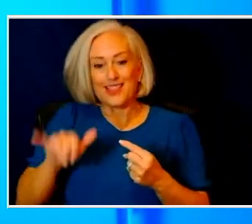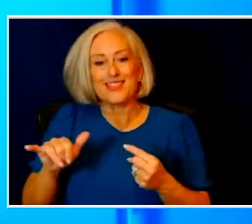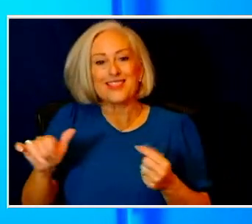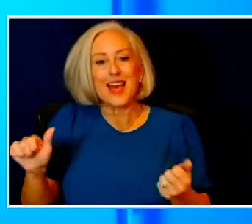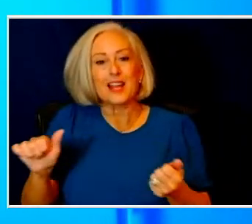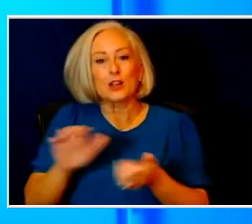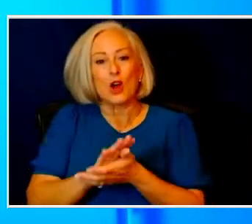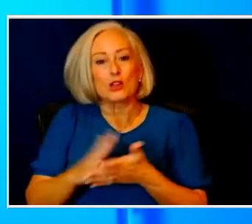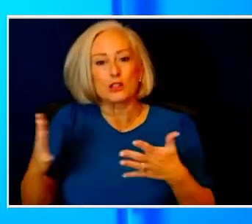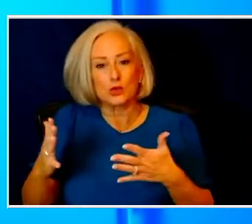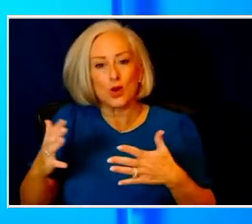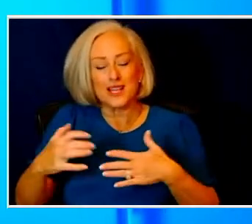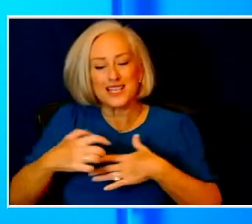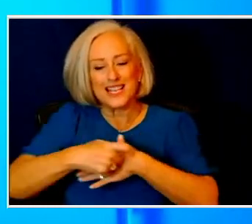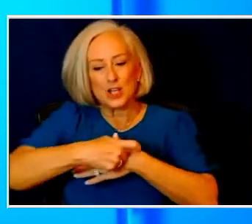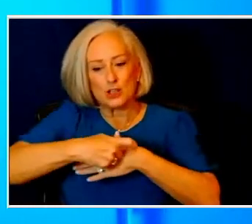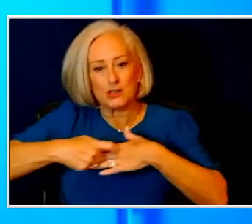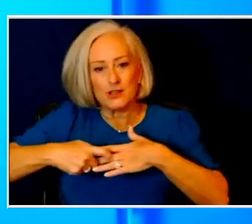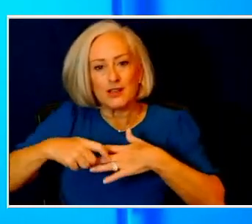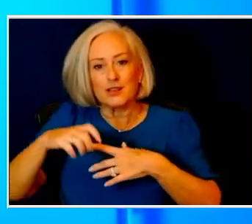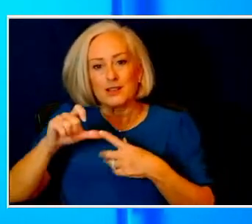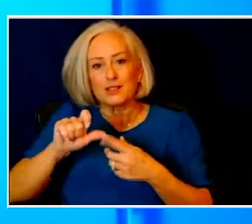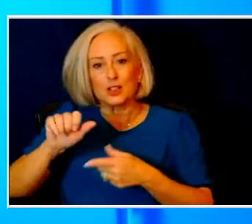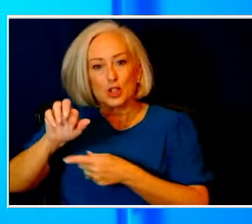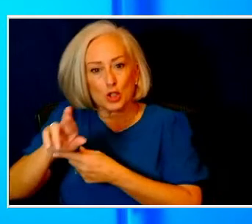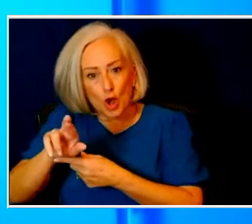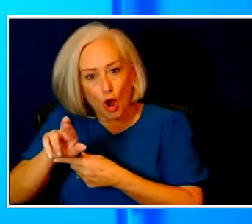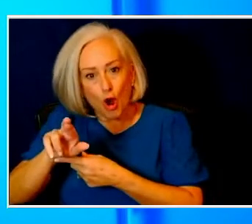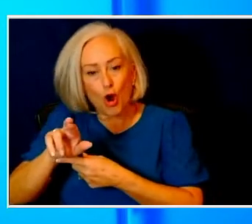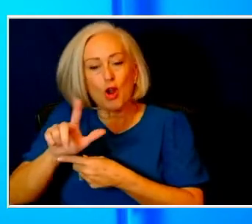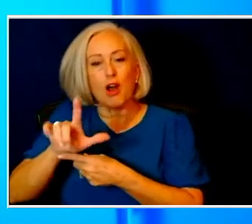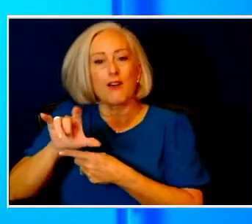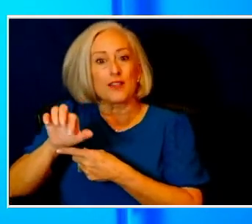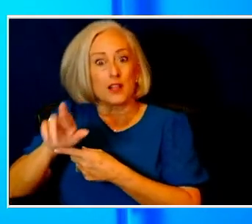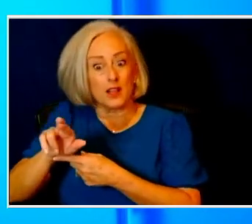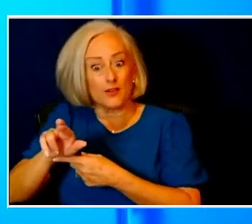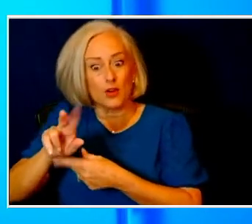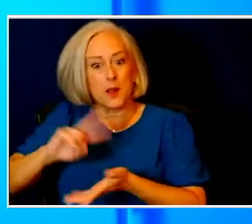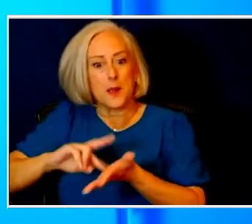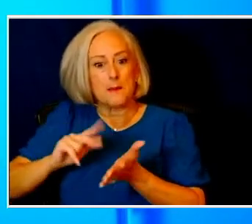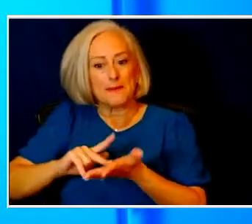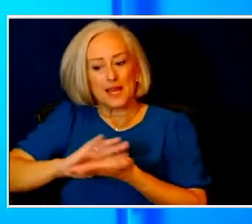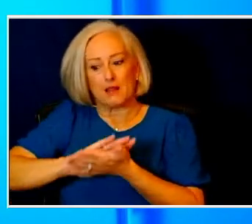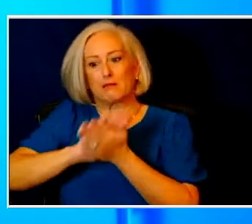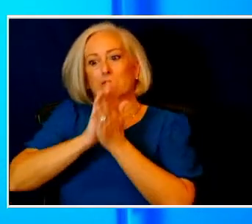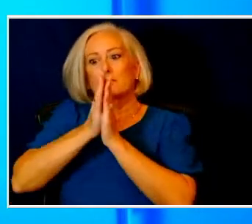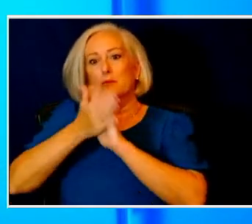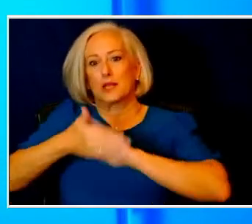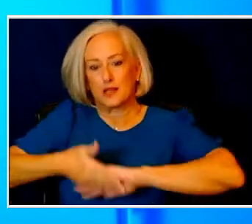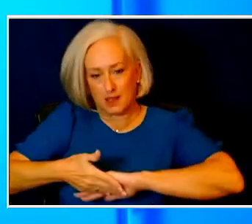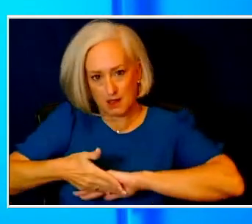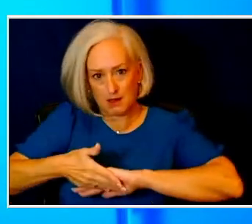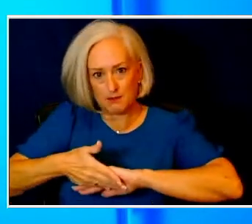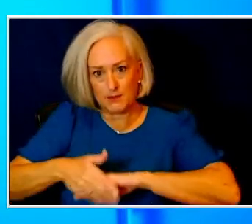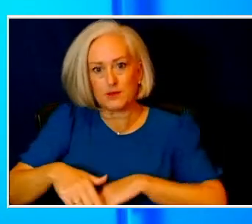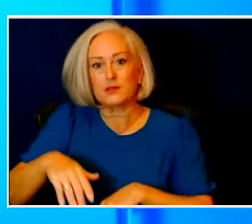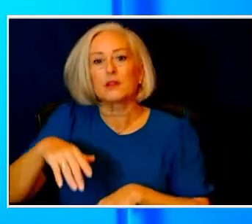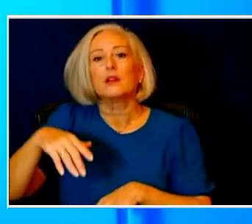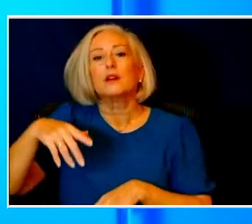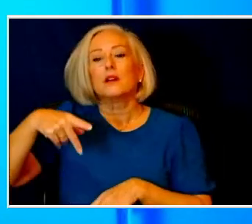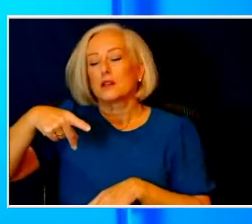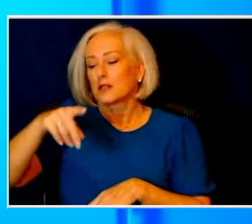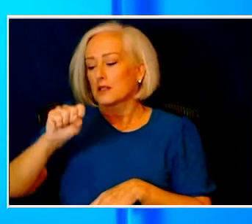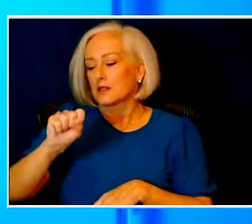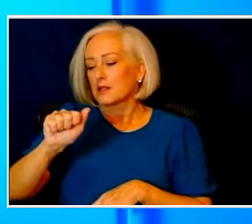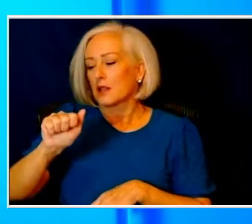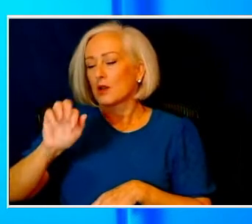of the liver. And patients who develop cirrhosis start developing real problems with the way their liver is functioning. They can